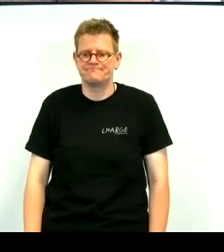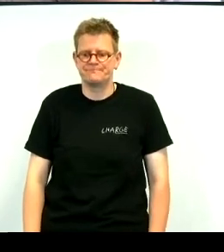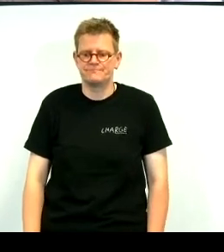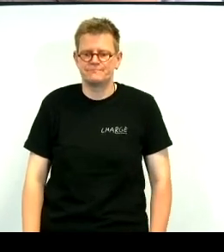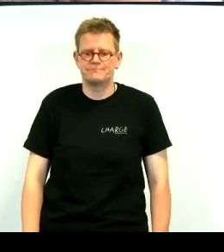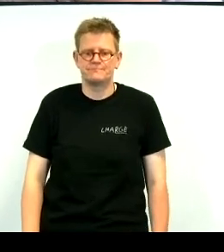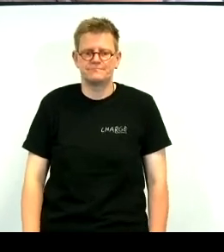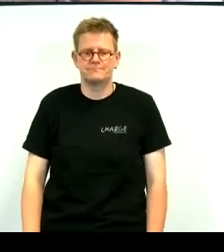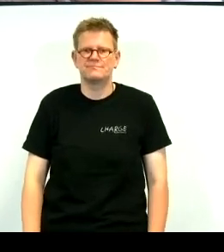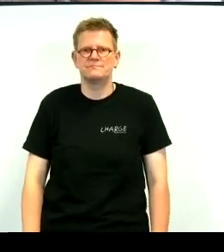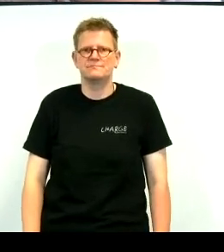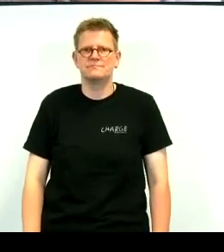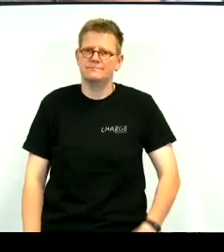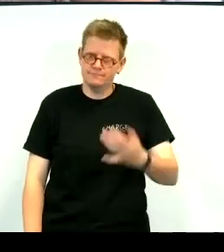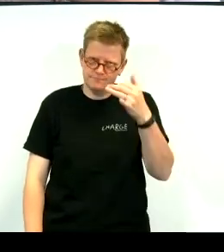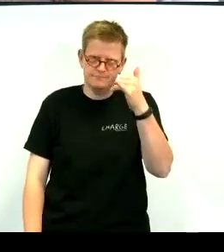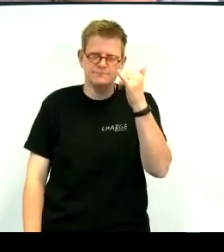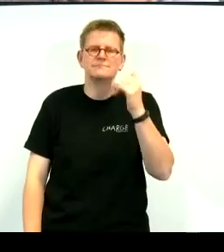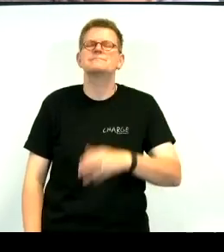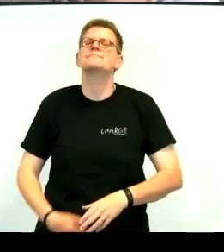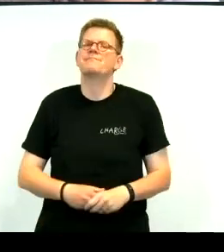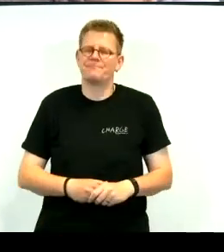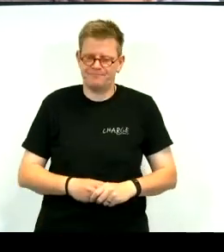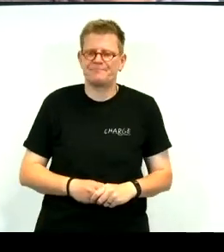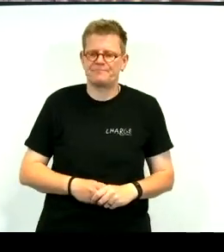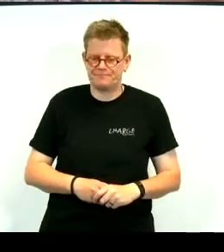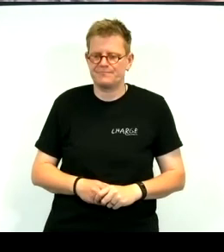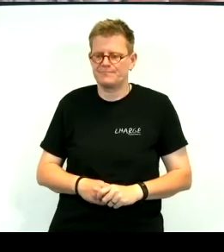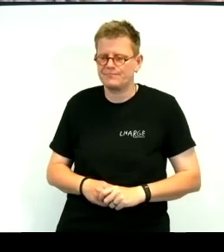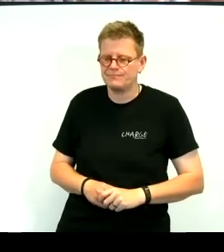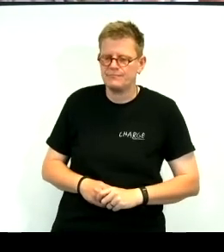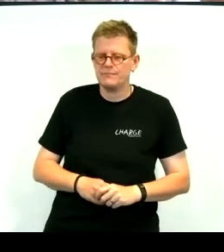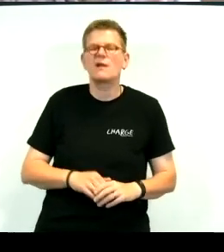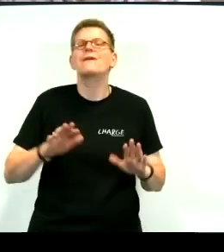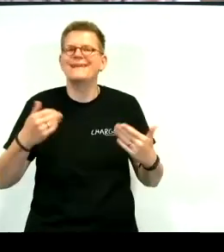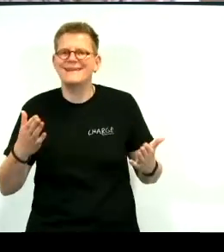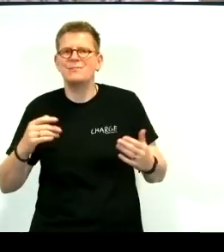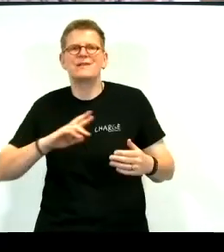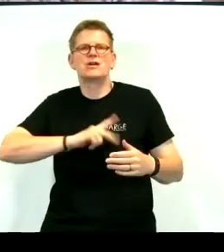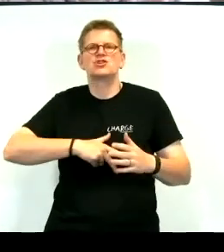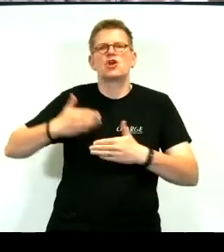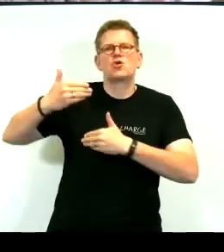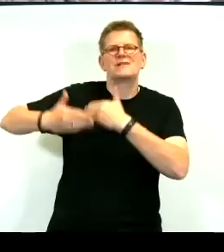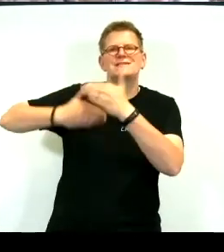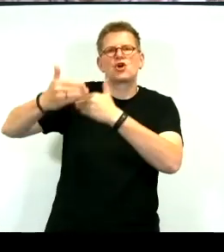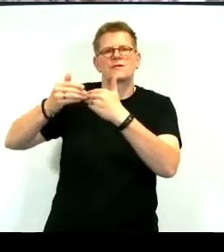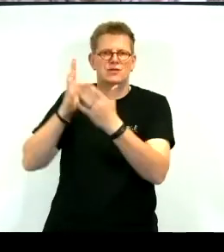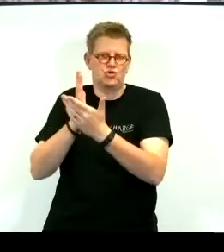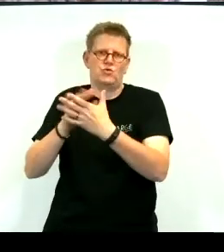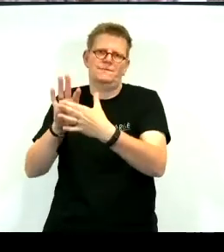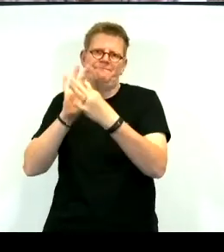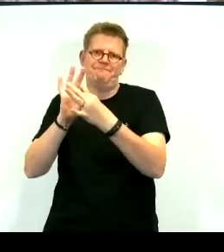I have used a social story for sharing pain, but we've had to do a lot of work before that